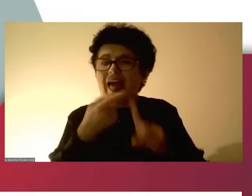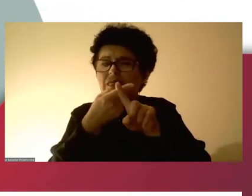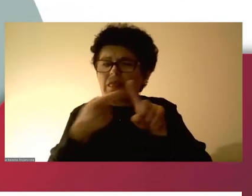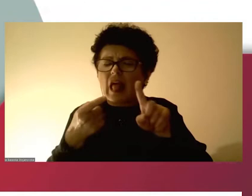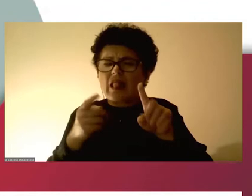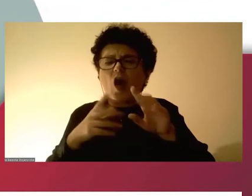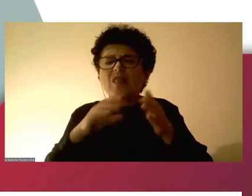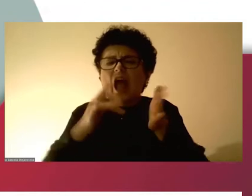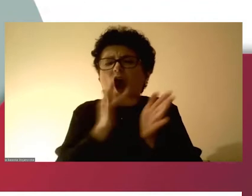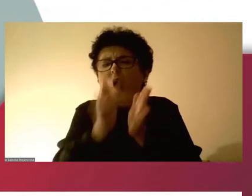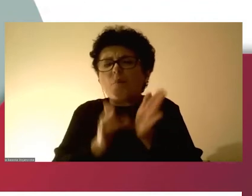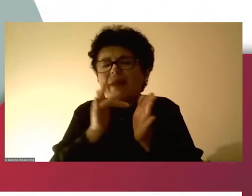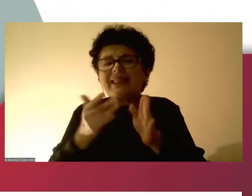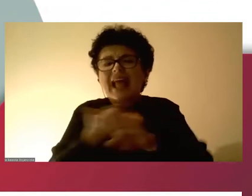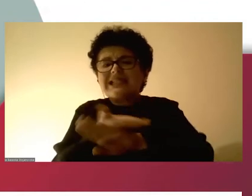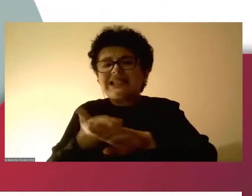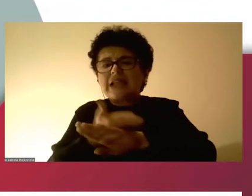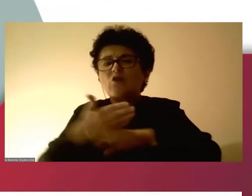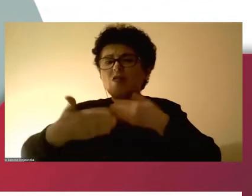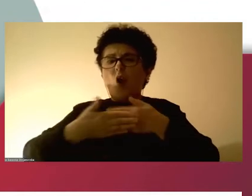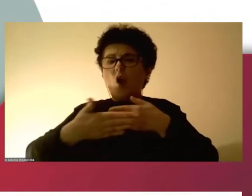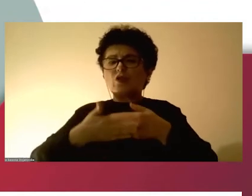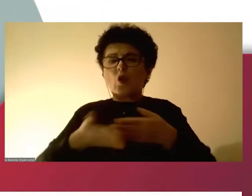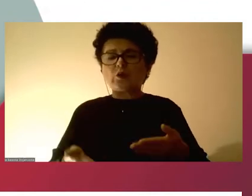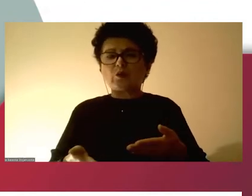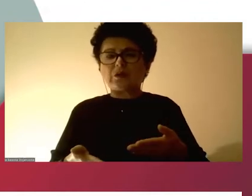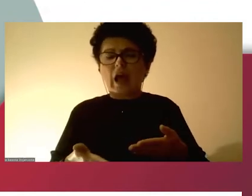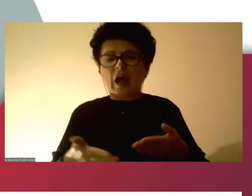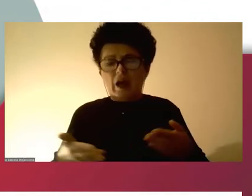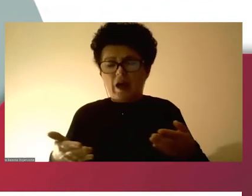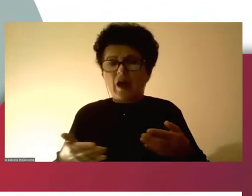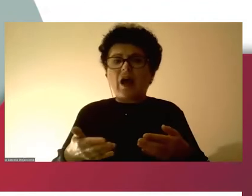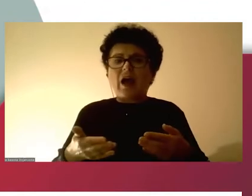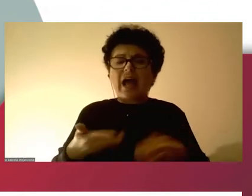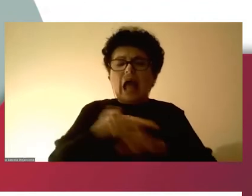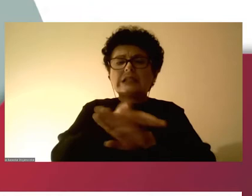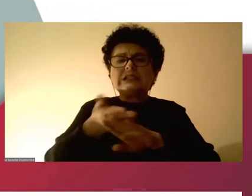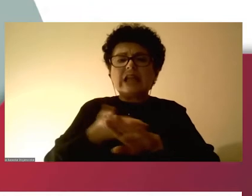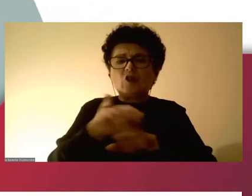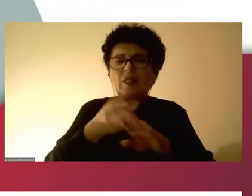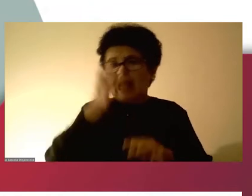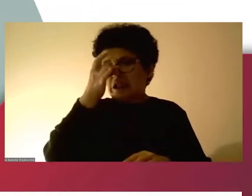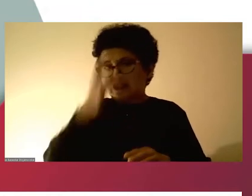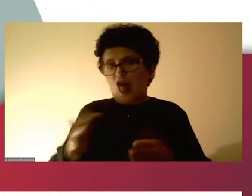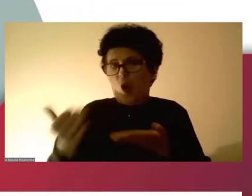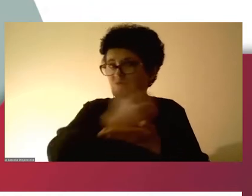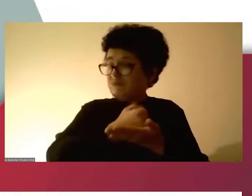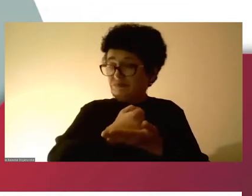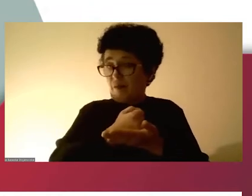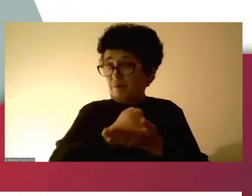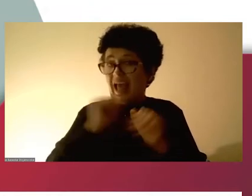sexual abusive behavior, but you can use the flag system for the broad area of